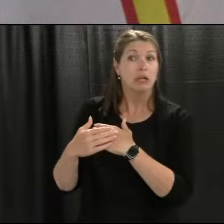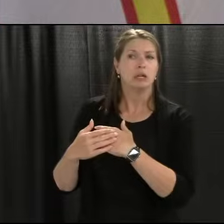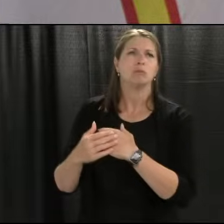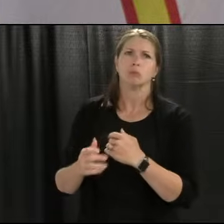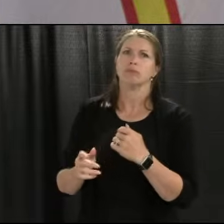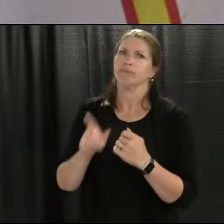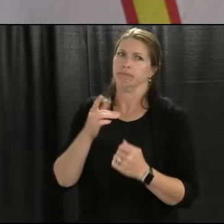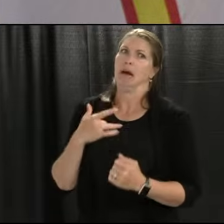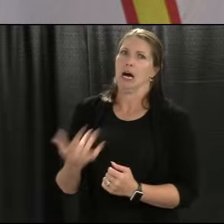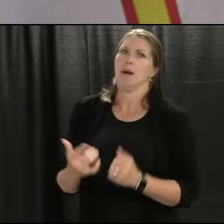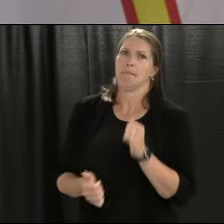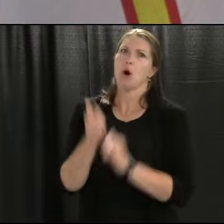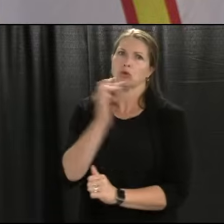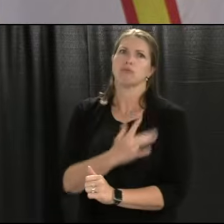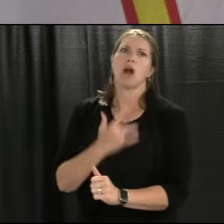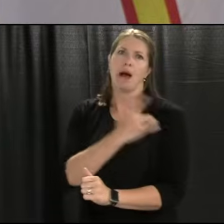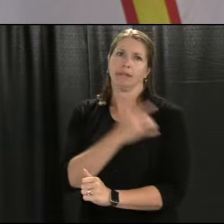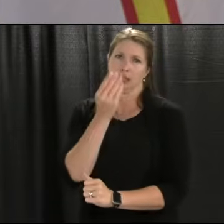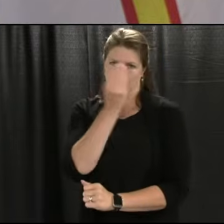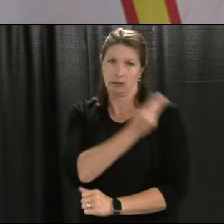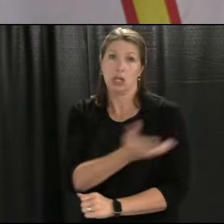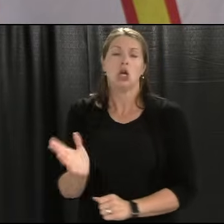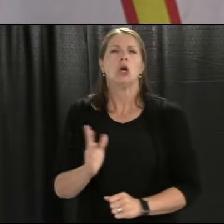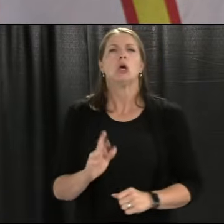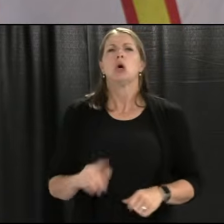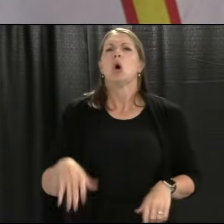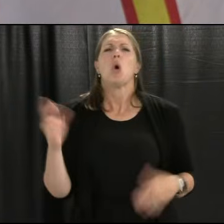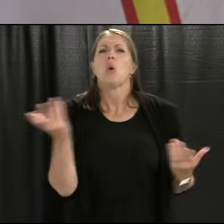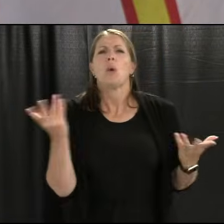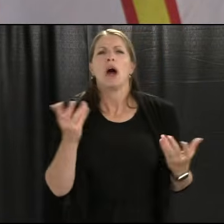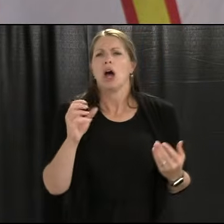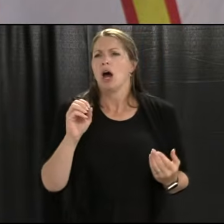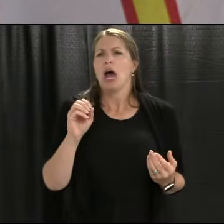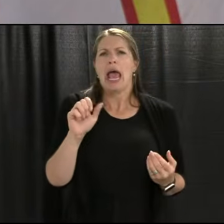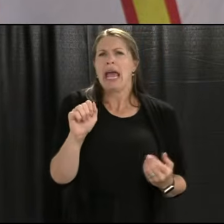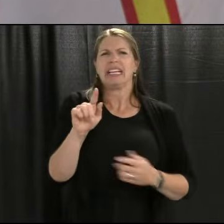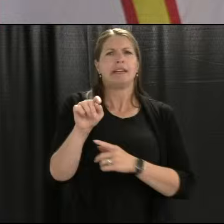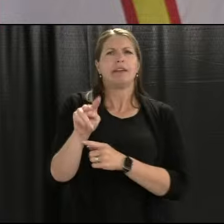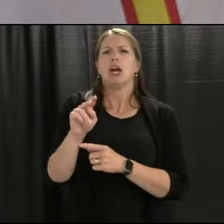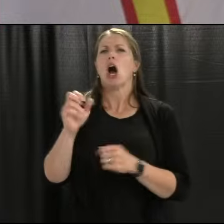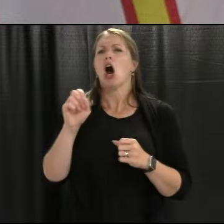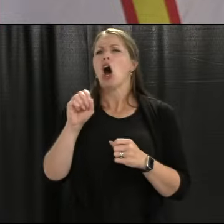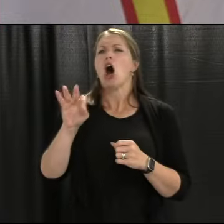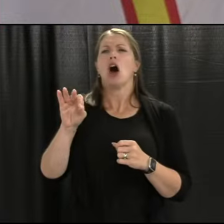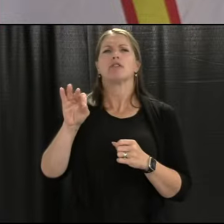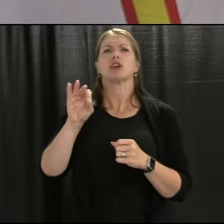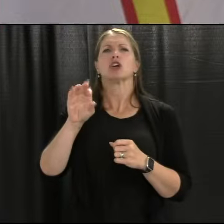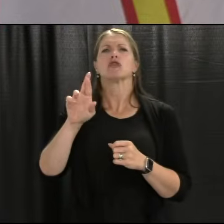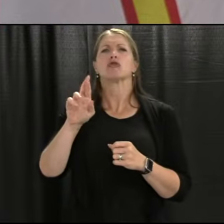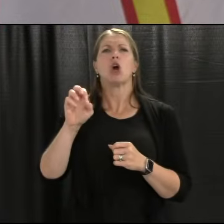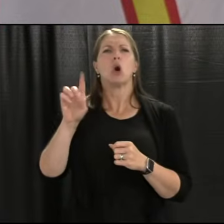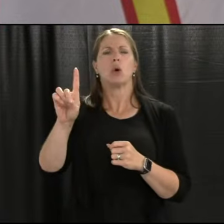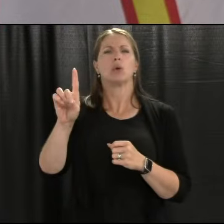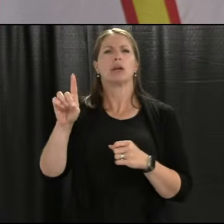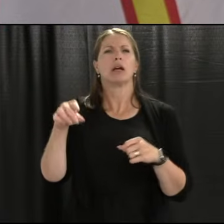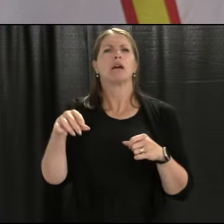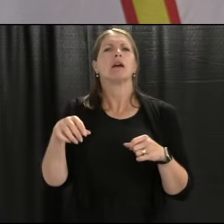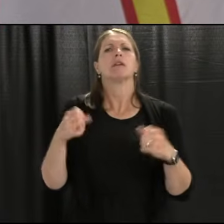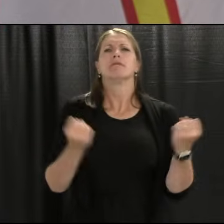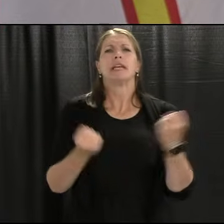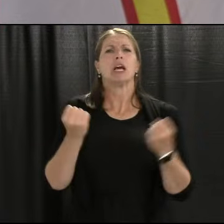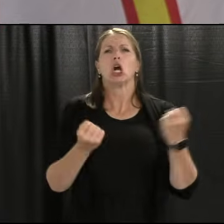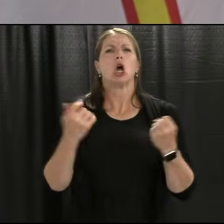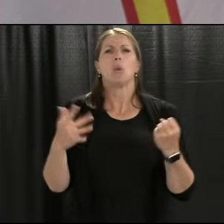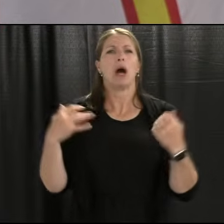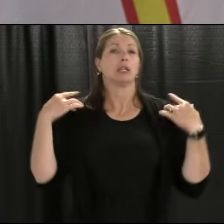now. Just so everybody knows exactly what an off-road vehicle is, it's a motorized snow vehicle, which is obviously not relevant right